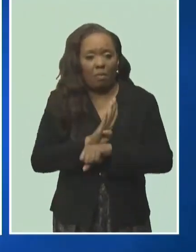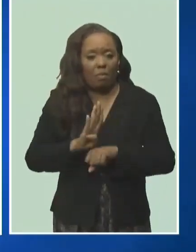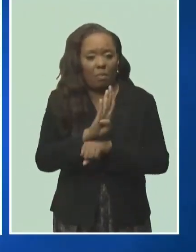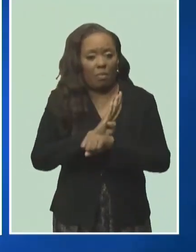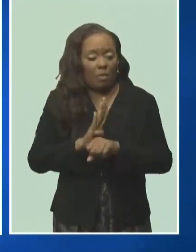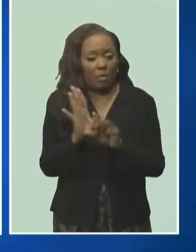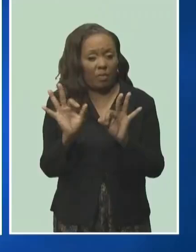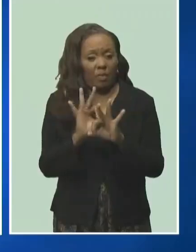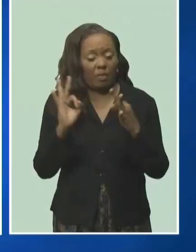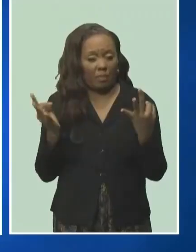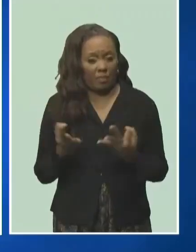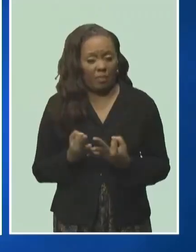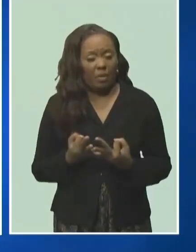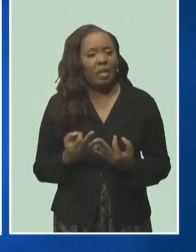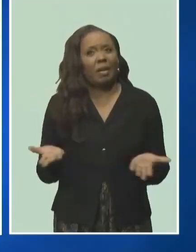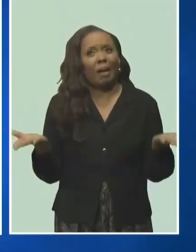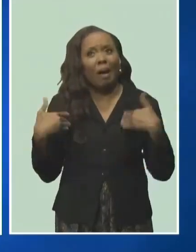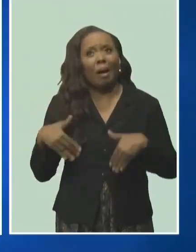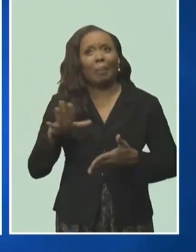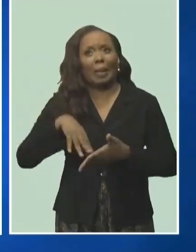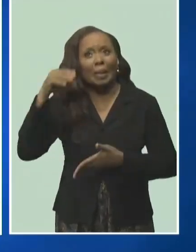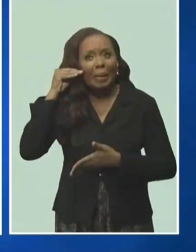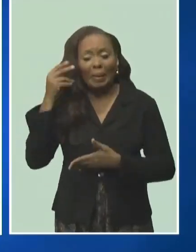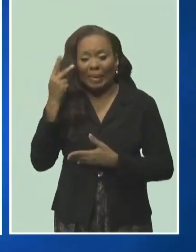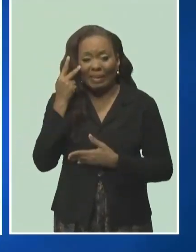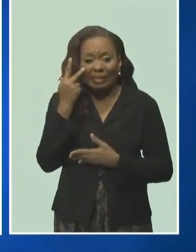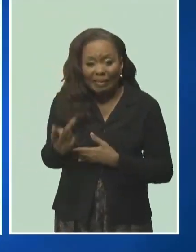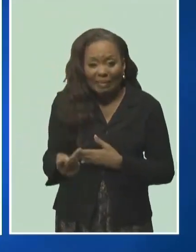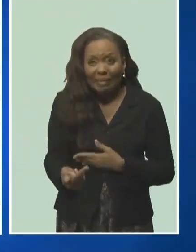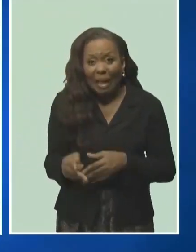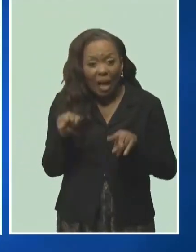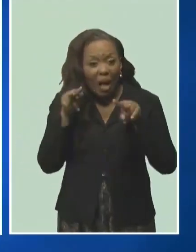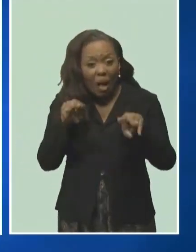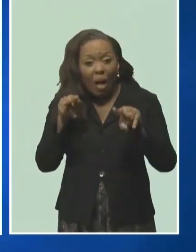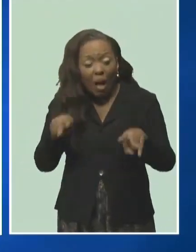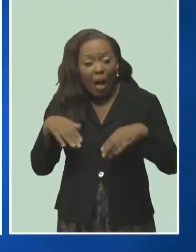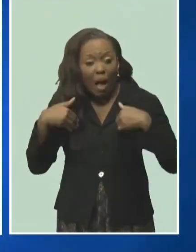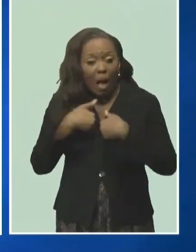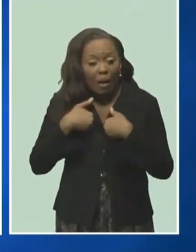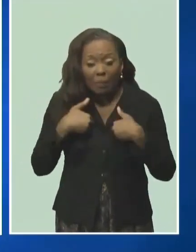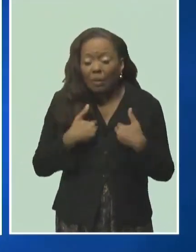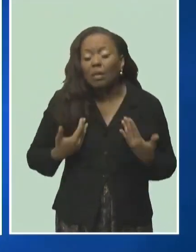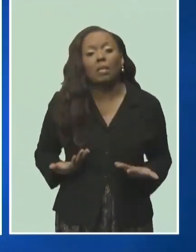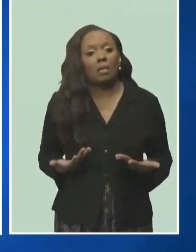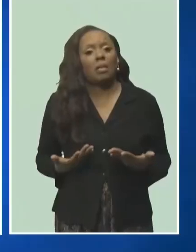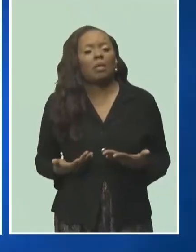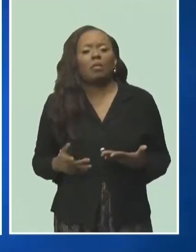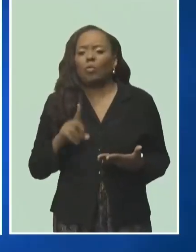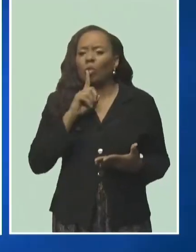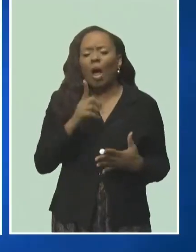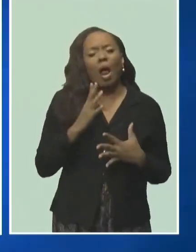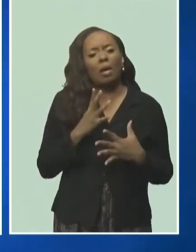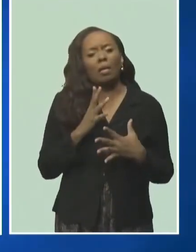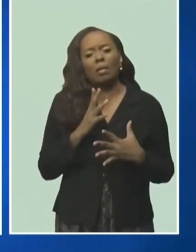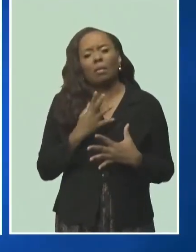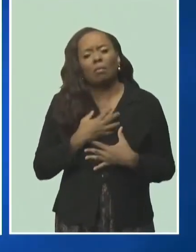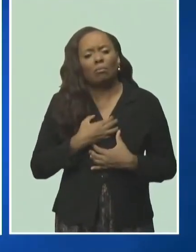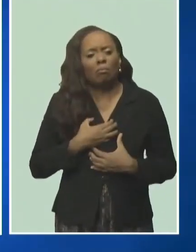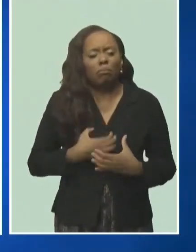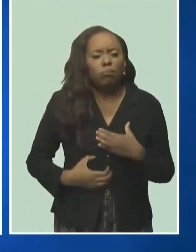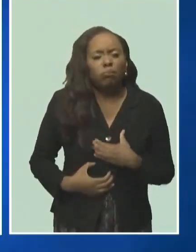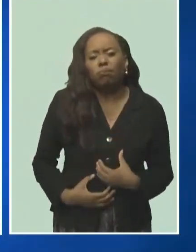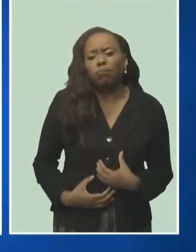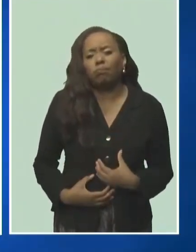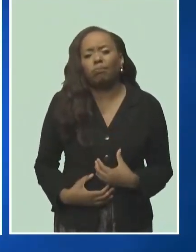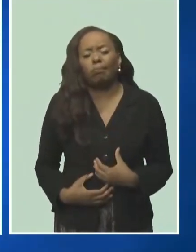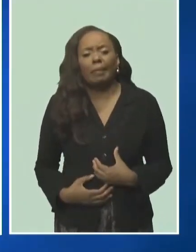families to come and learn and see firsthand a lot of these animals, and I guess develop a passion for the natural world and